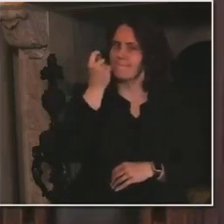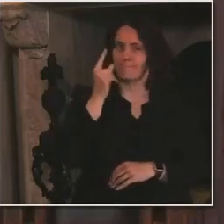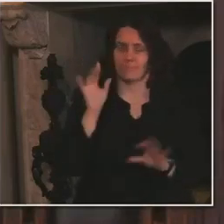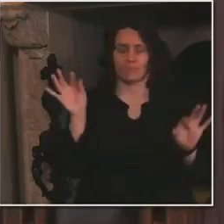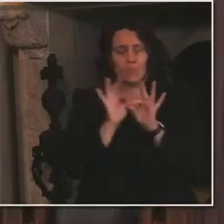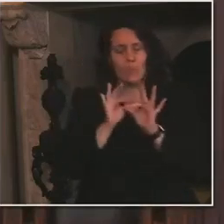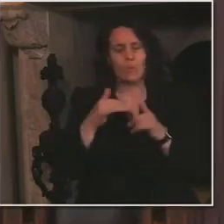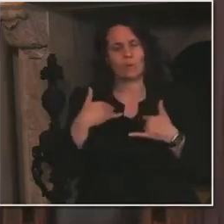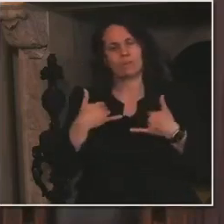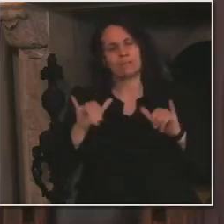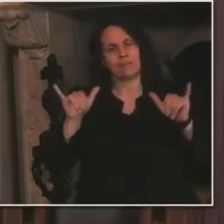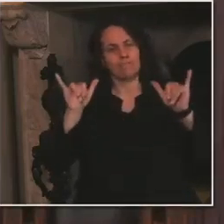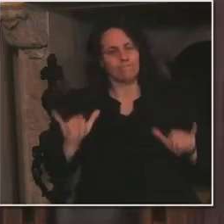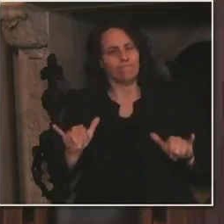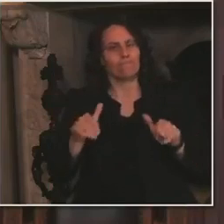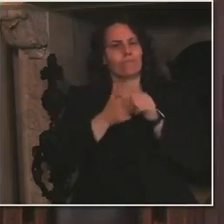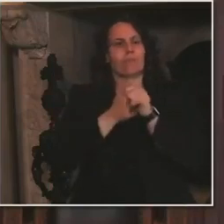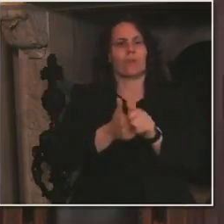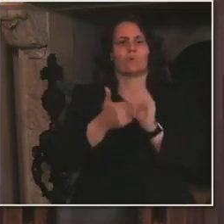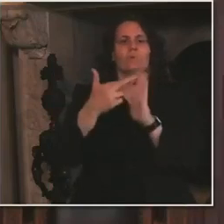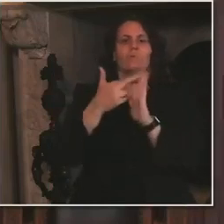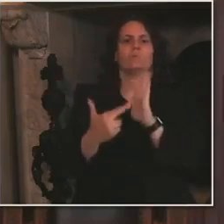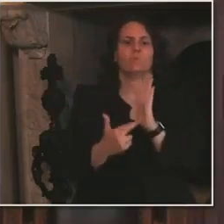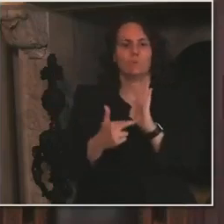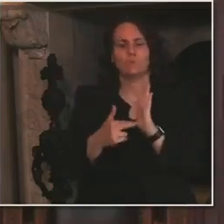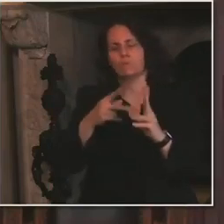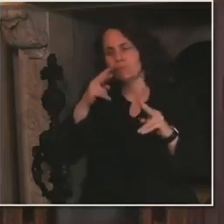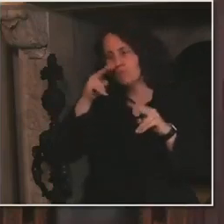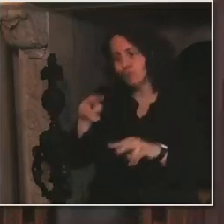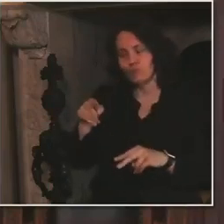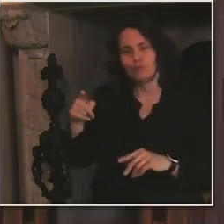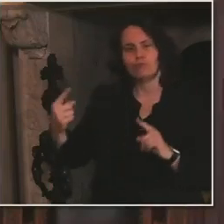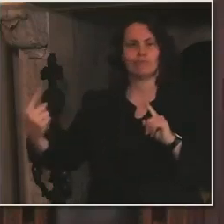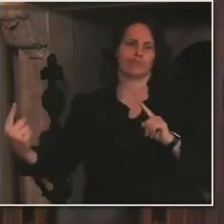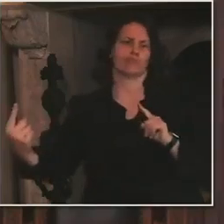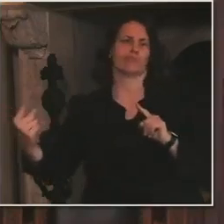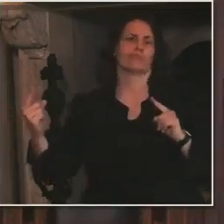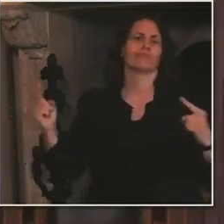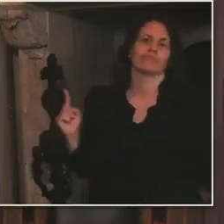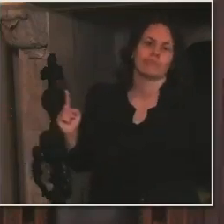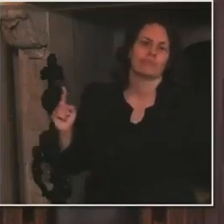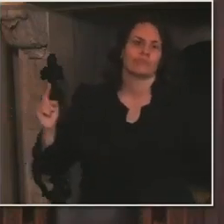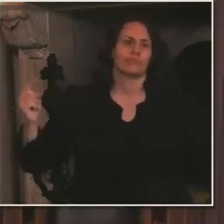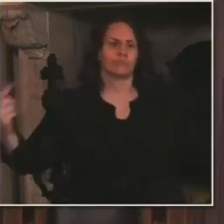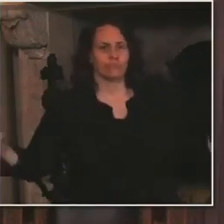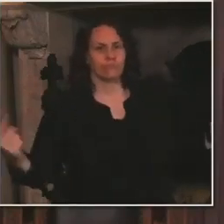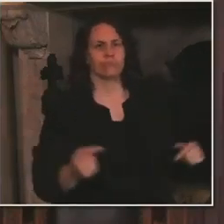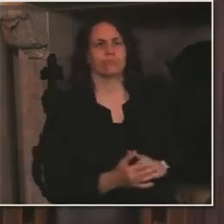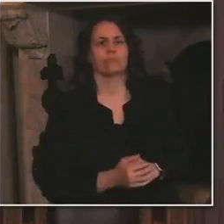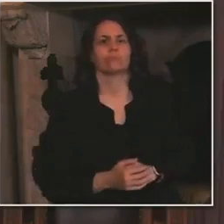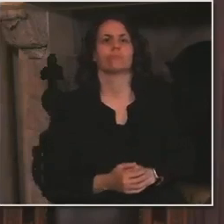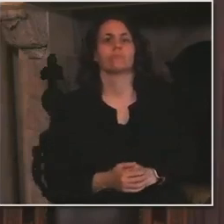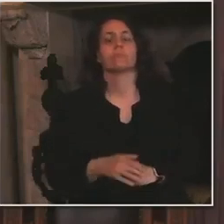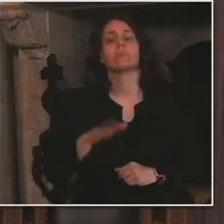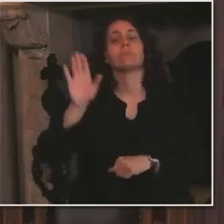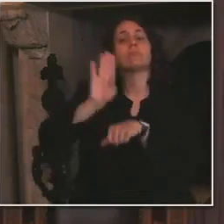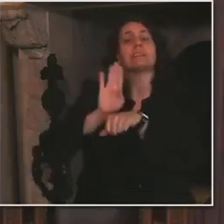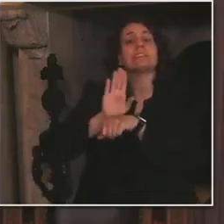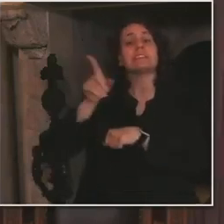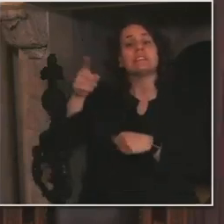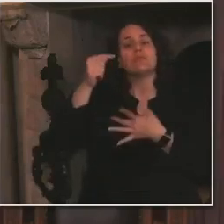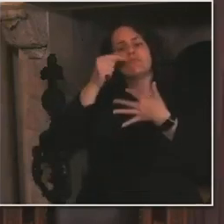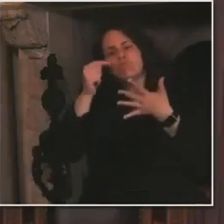must insist that those social distancing, those good business practices are still going